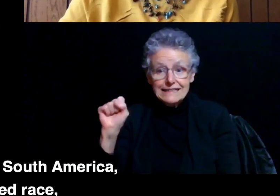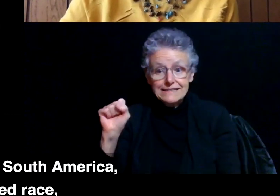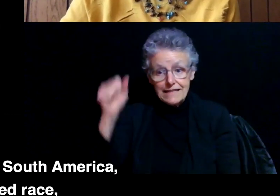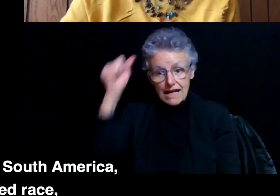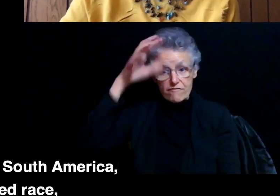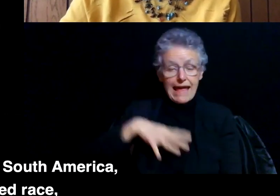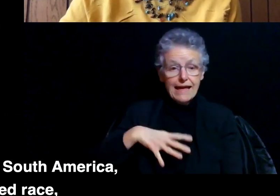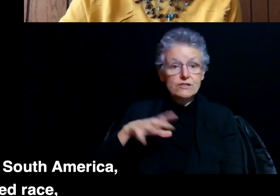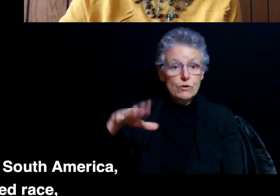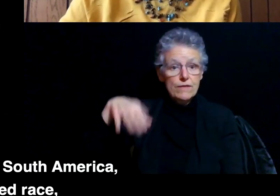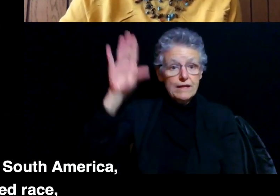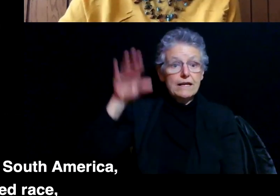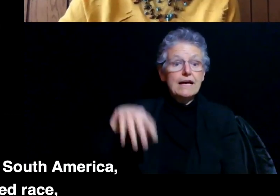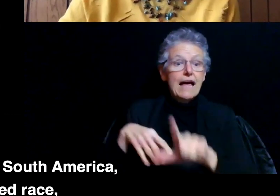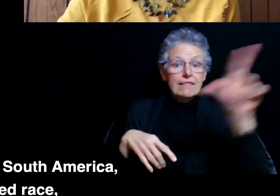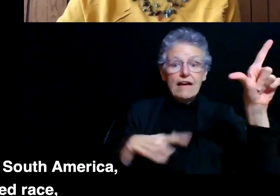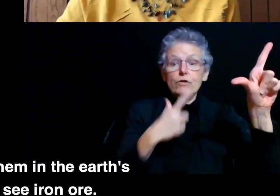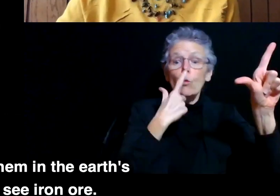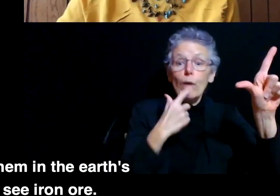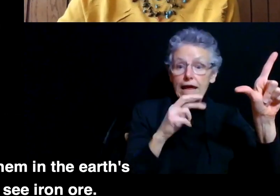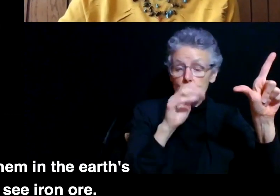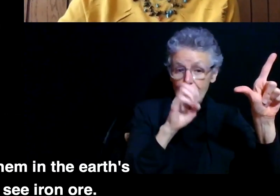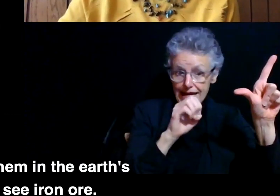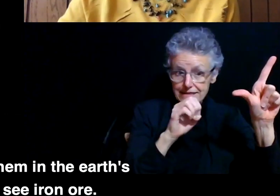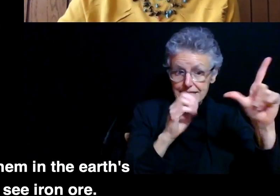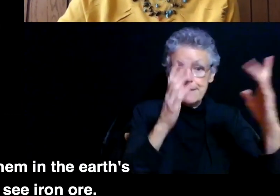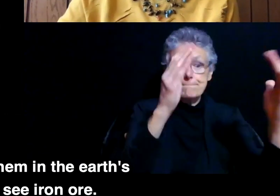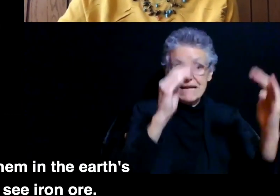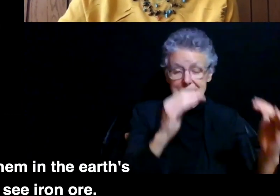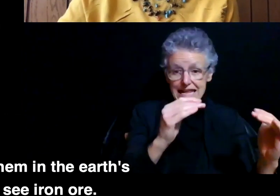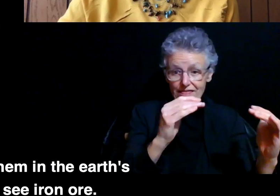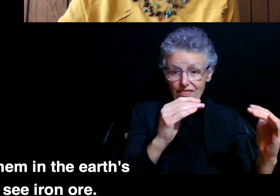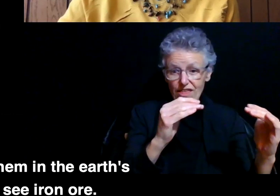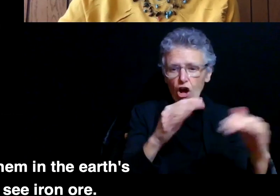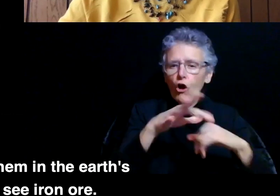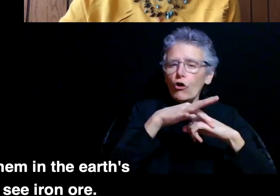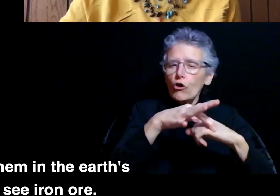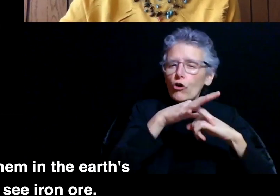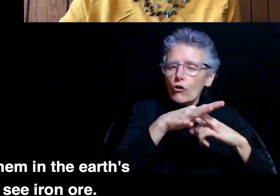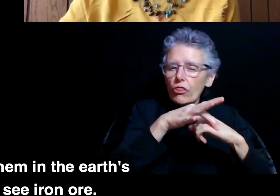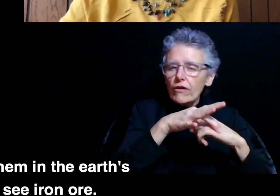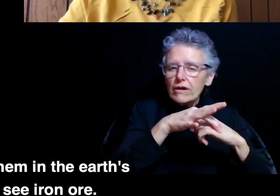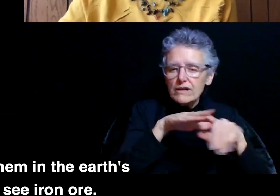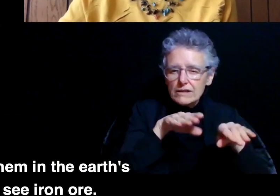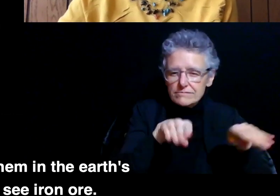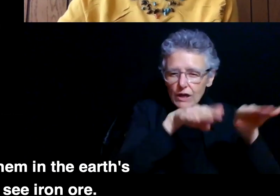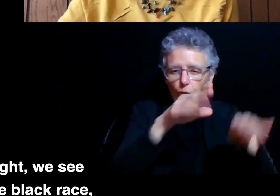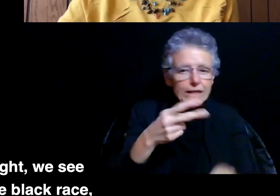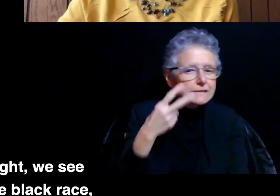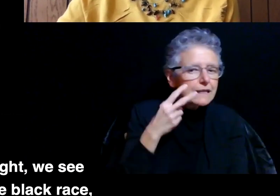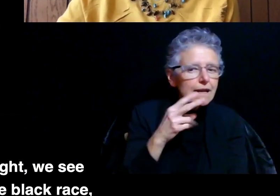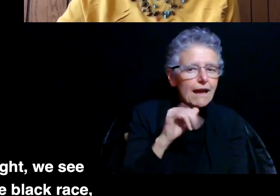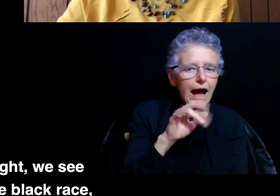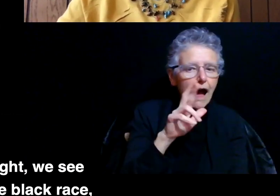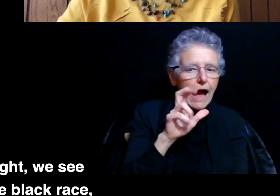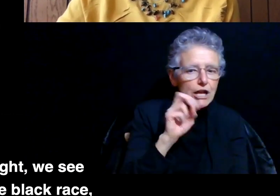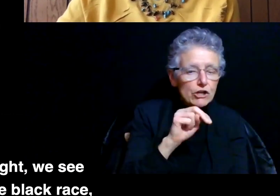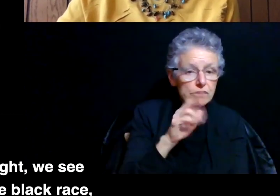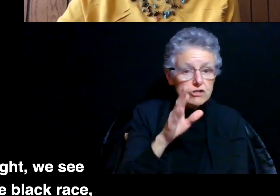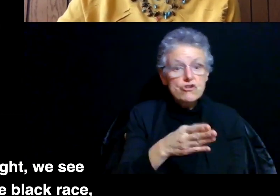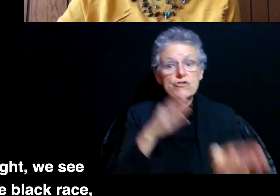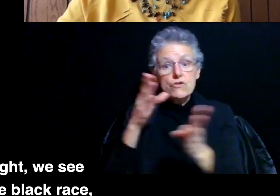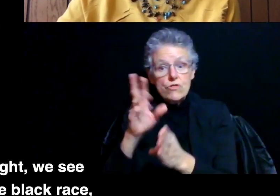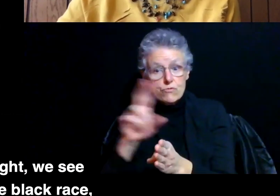South America, the red race. And beneath them, in the Earth's strata, we see iron ore. To the right,